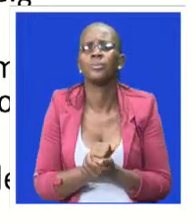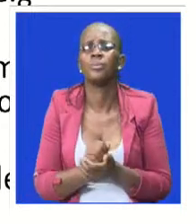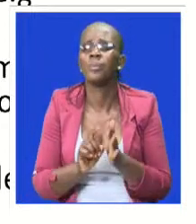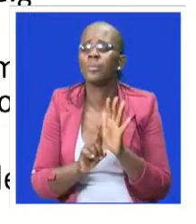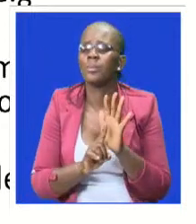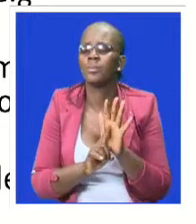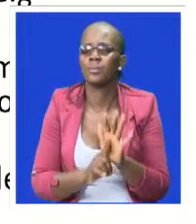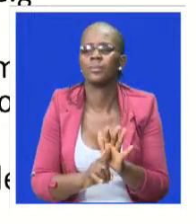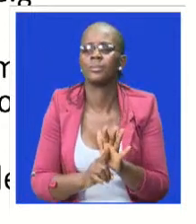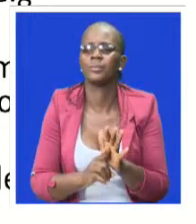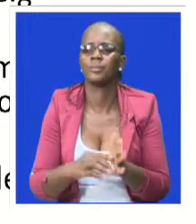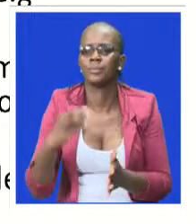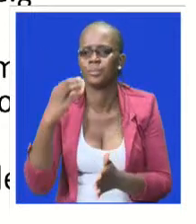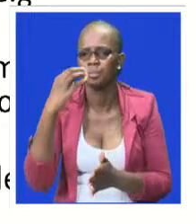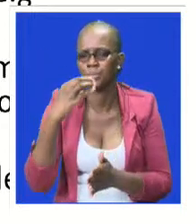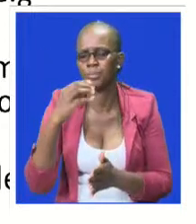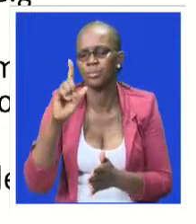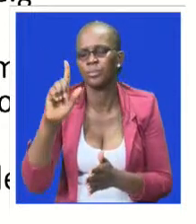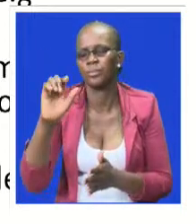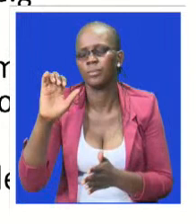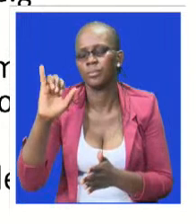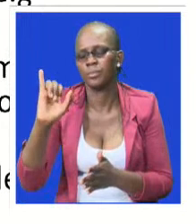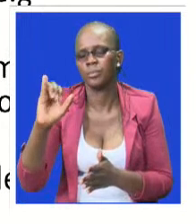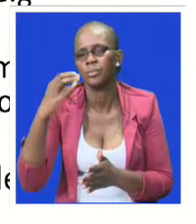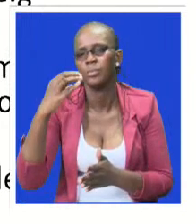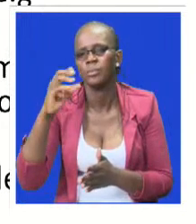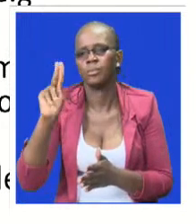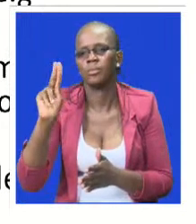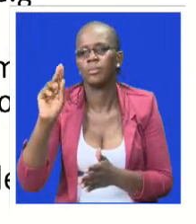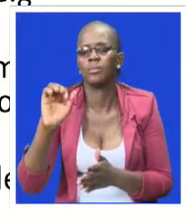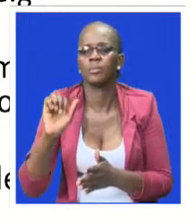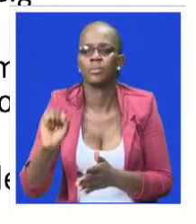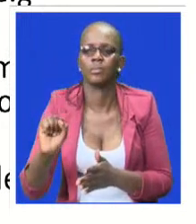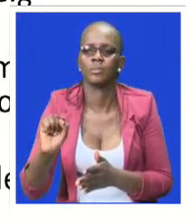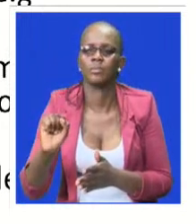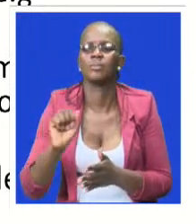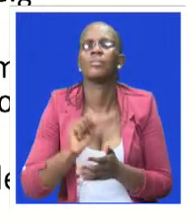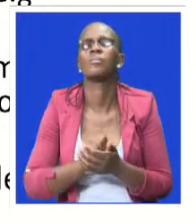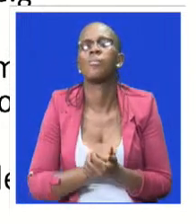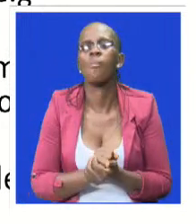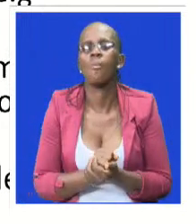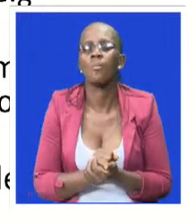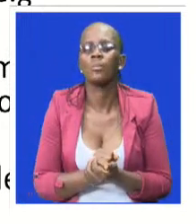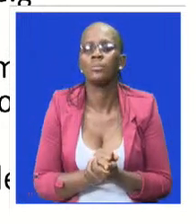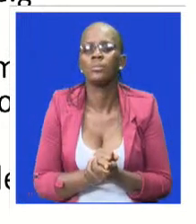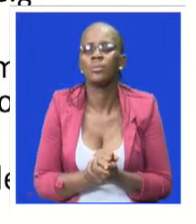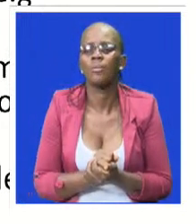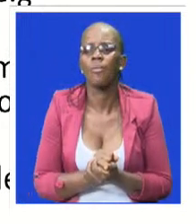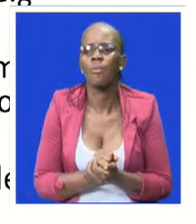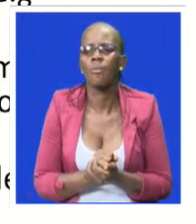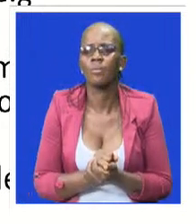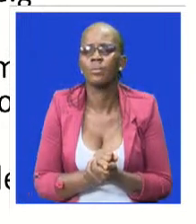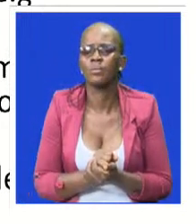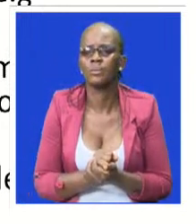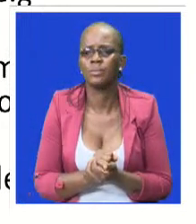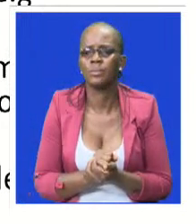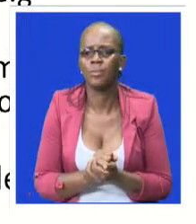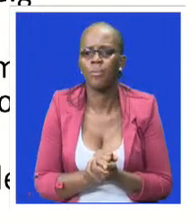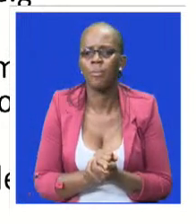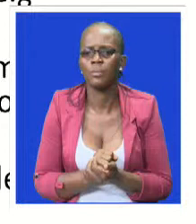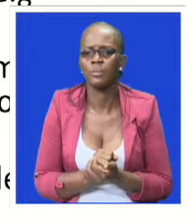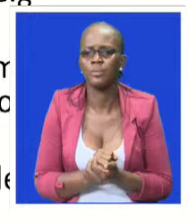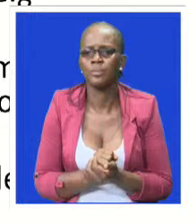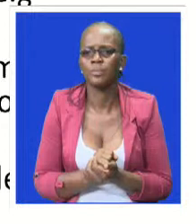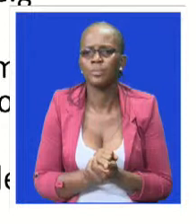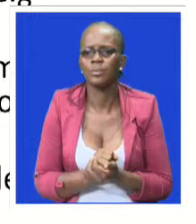clicks. When we are looking at this word click, we are talking about a